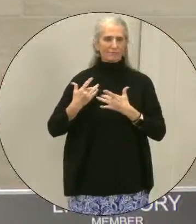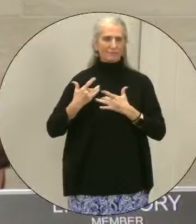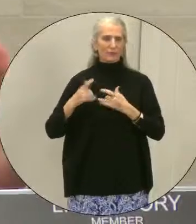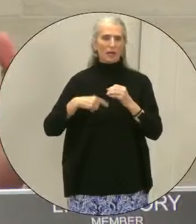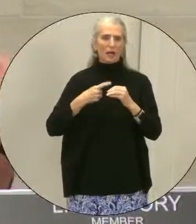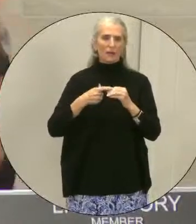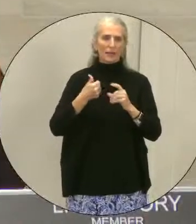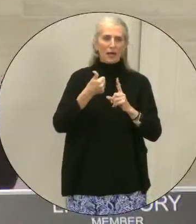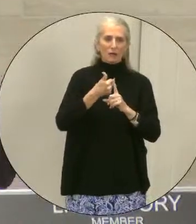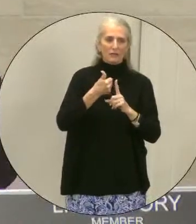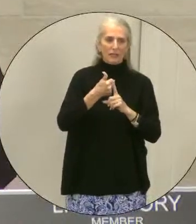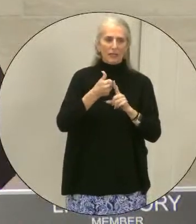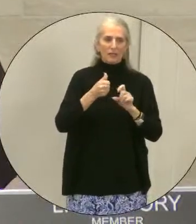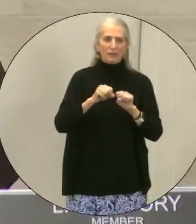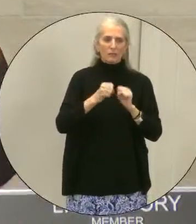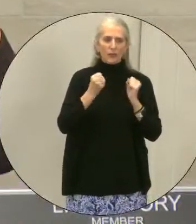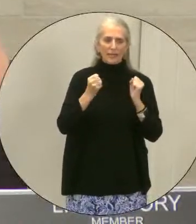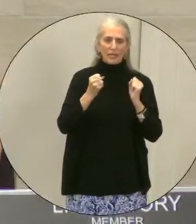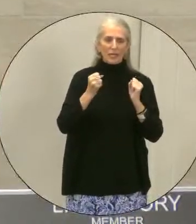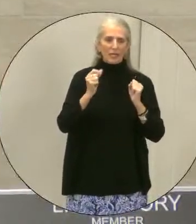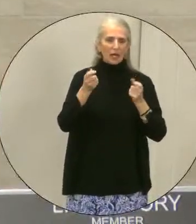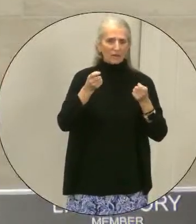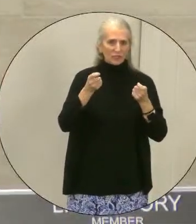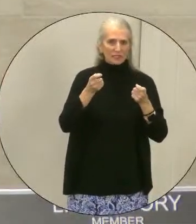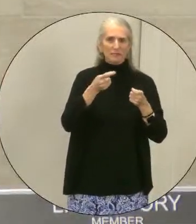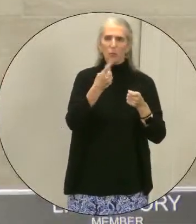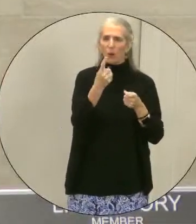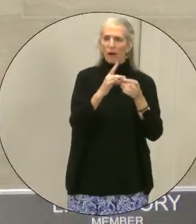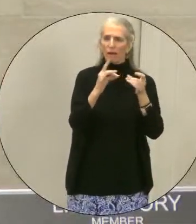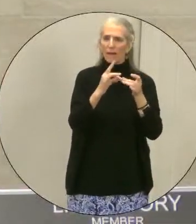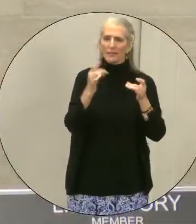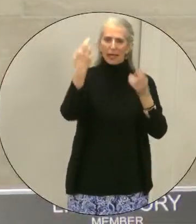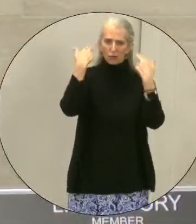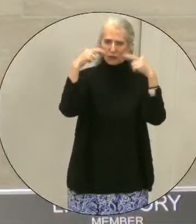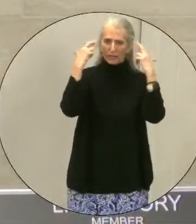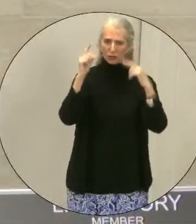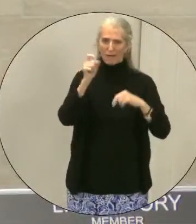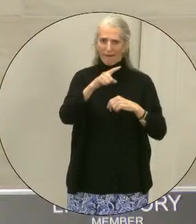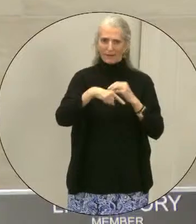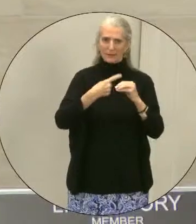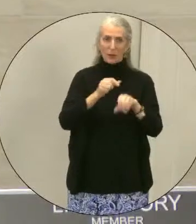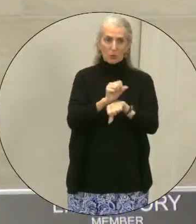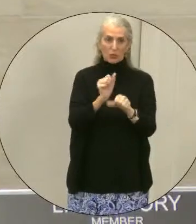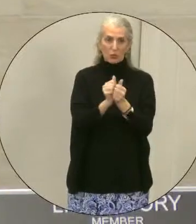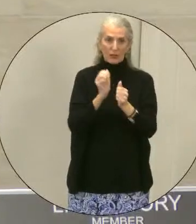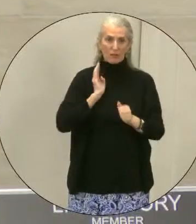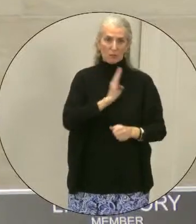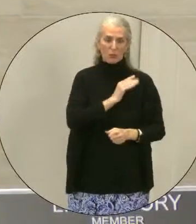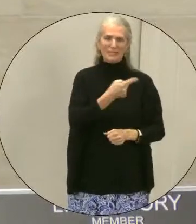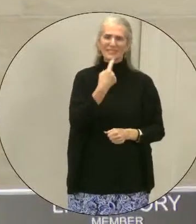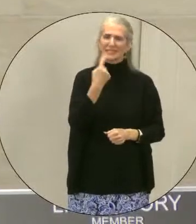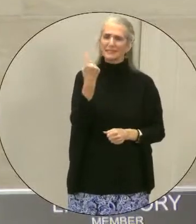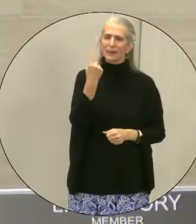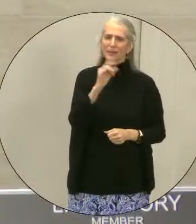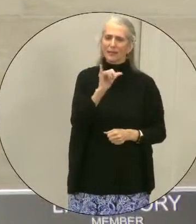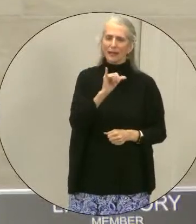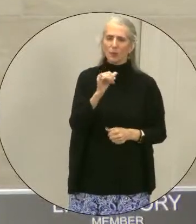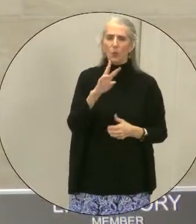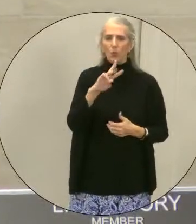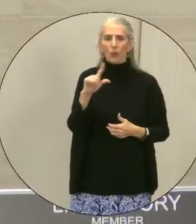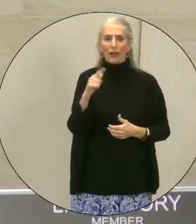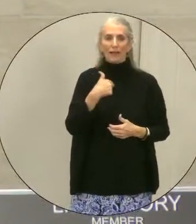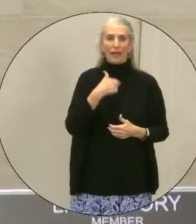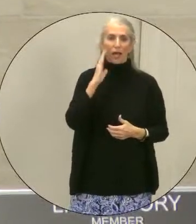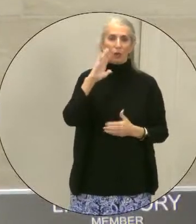embracing balanced governance. There was one comment he made at Rancho when he was asked about working with the board. He said something along the lines of, well, I would